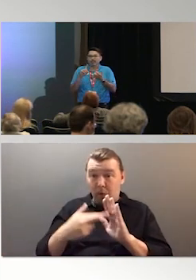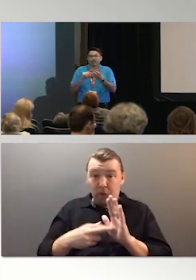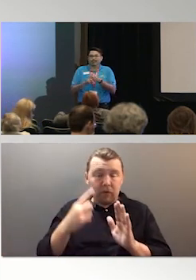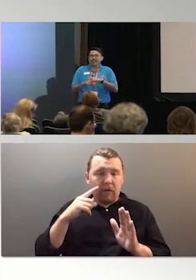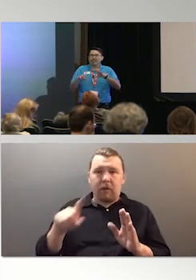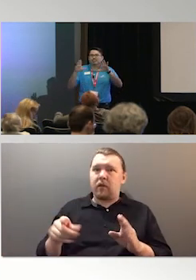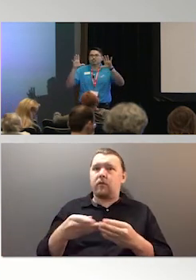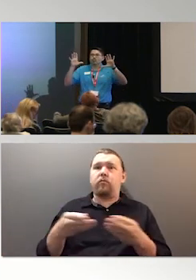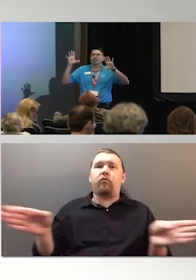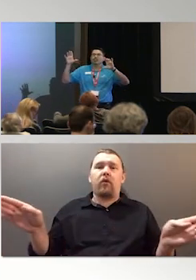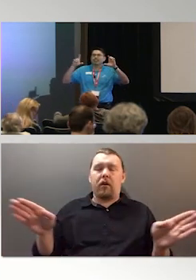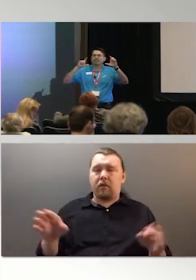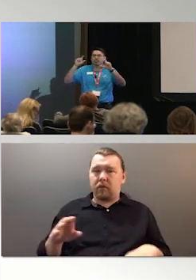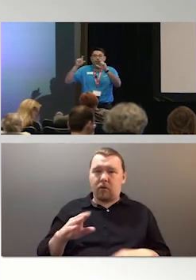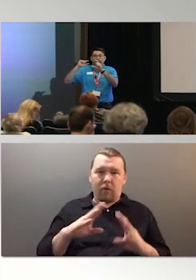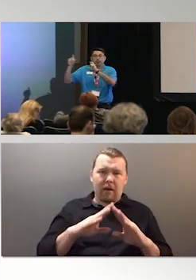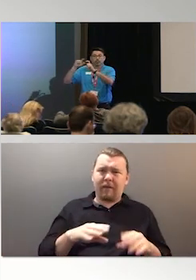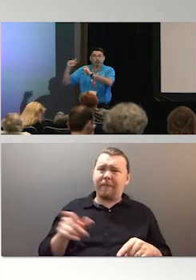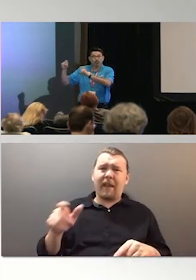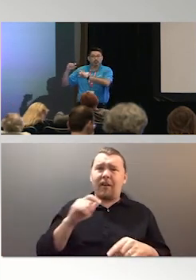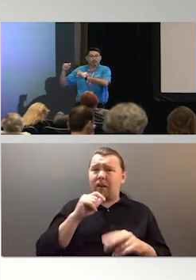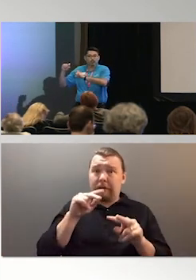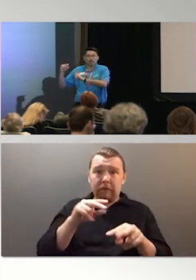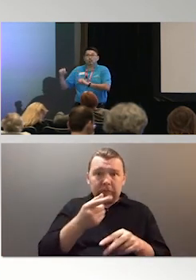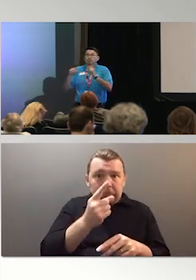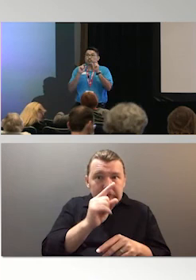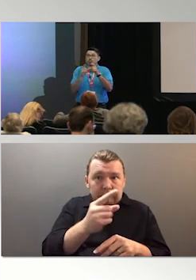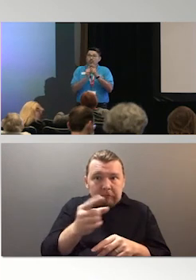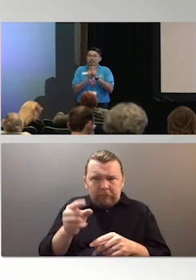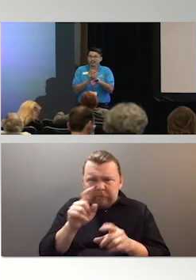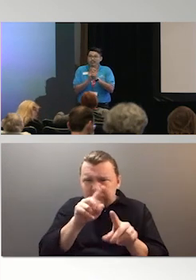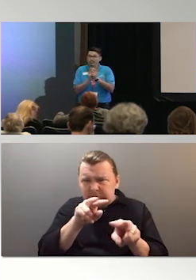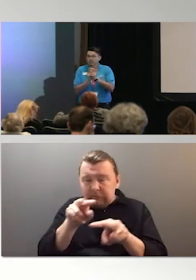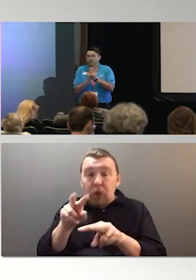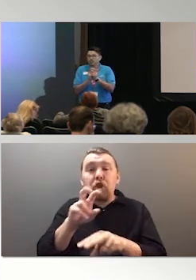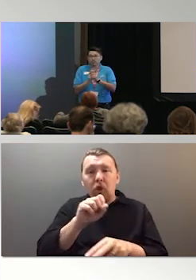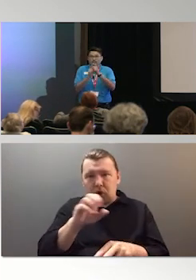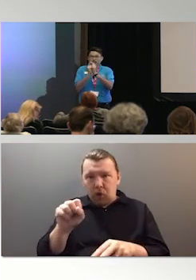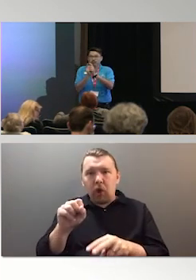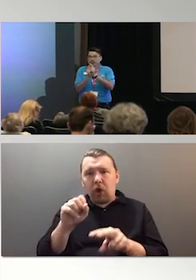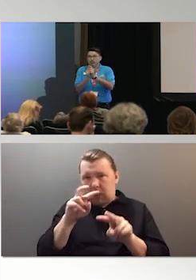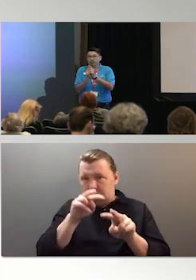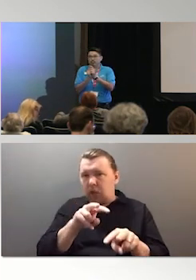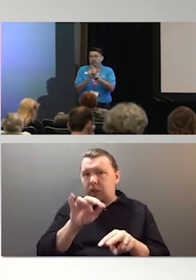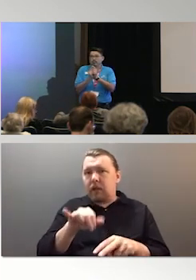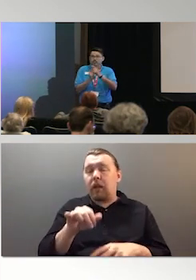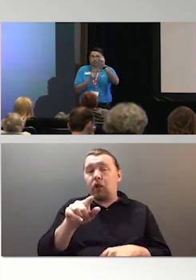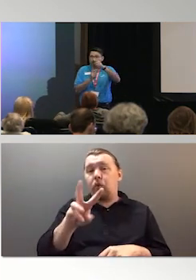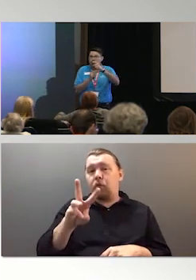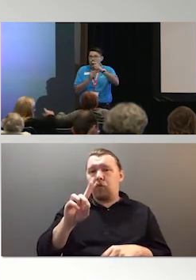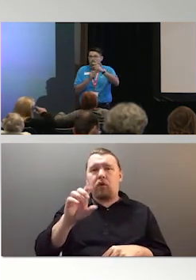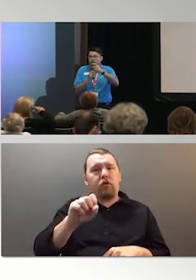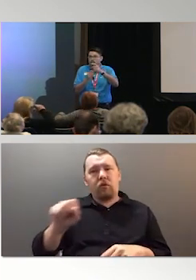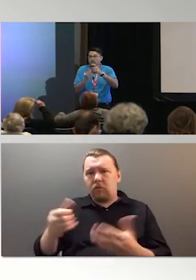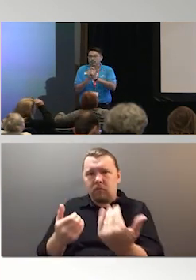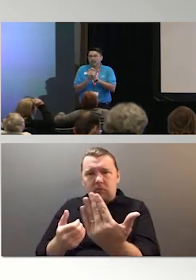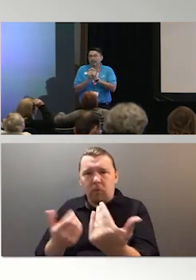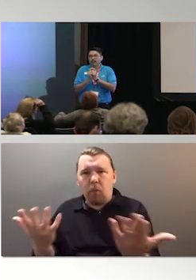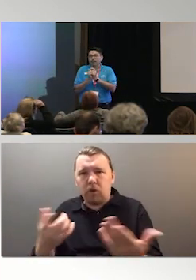housing, because IRS isn't really looking dollar for dollar. Social Security is. Once you make a withdrawal, Social Security wants to know what it's used